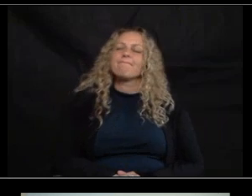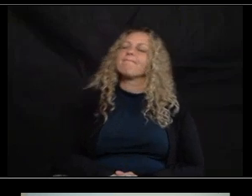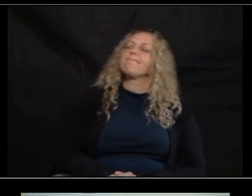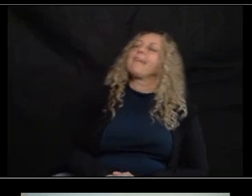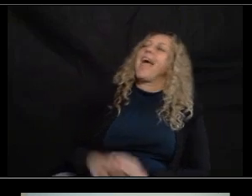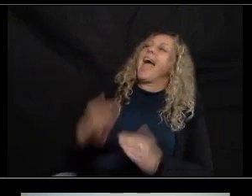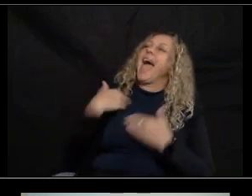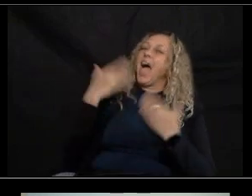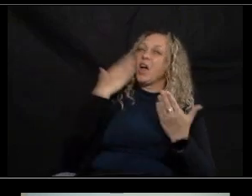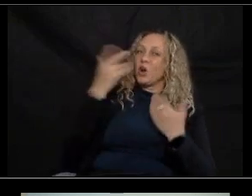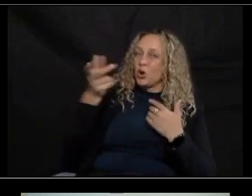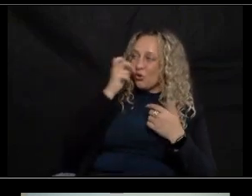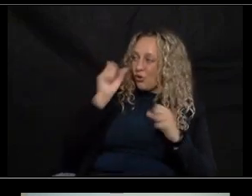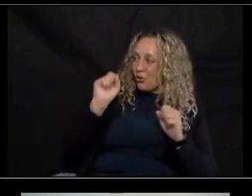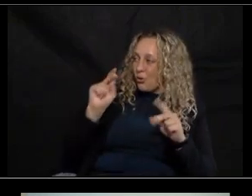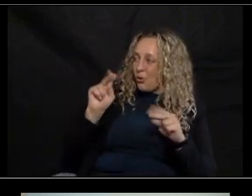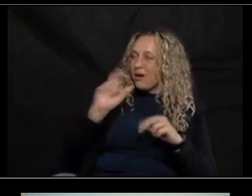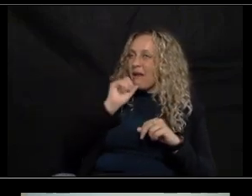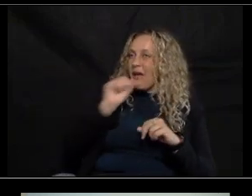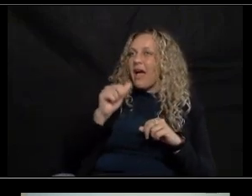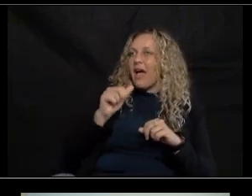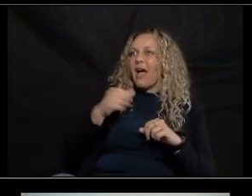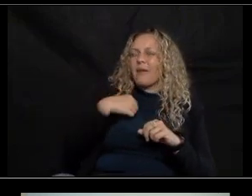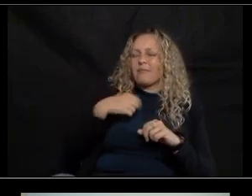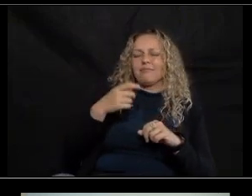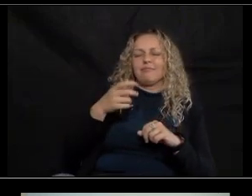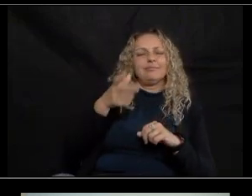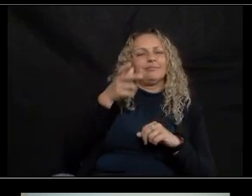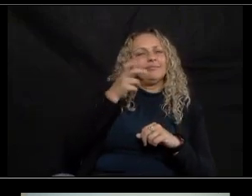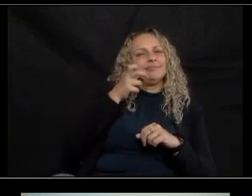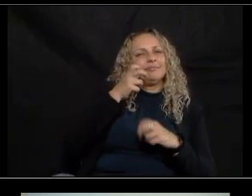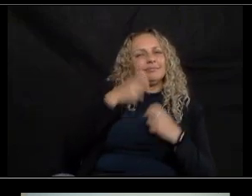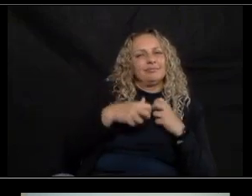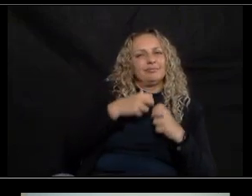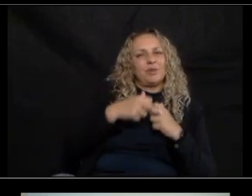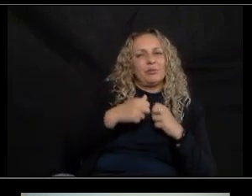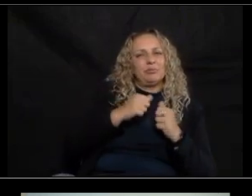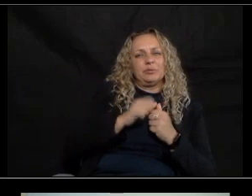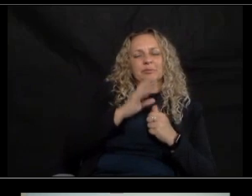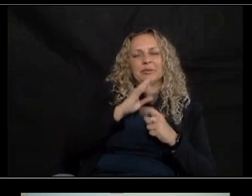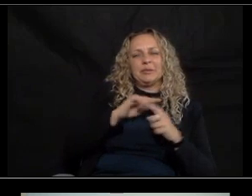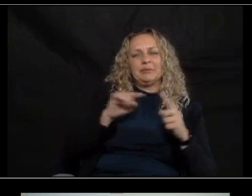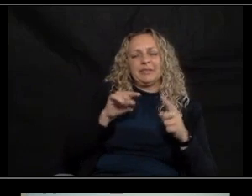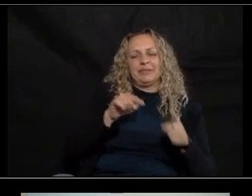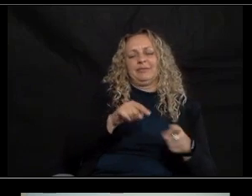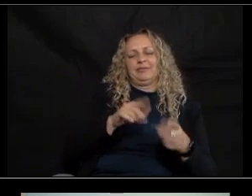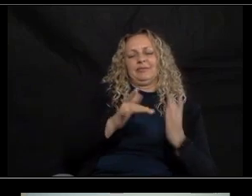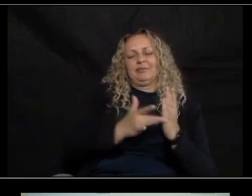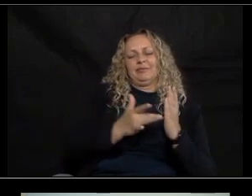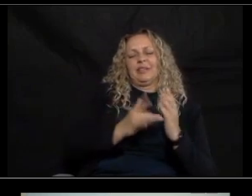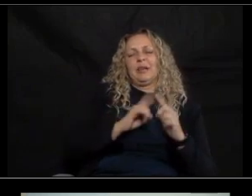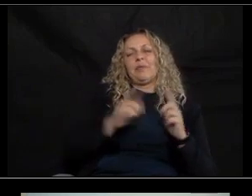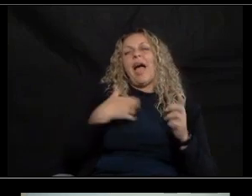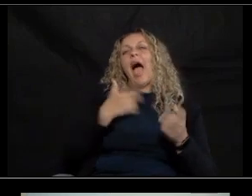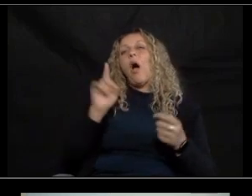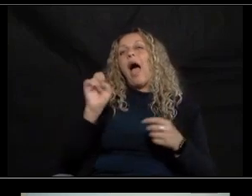I don't know if anybody heard me. That I'm having audio trouble, but what I was asking is, how do